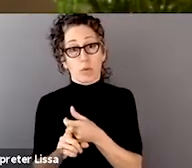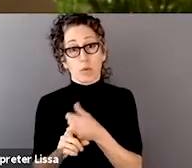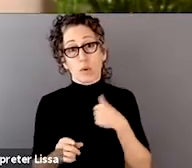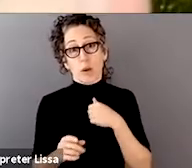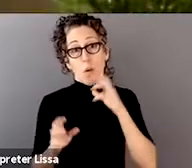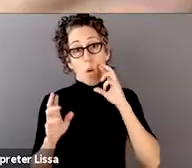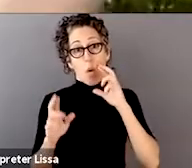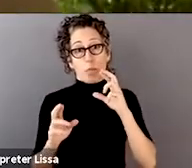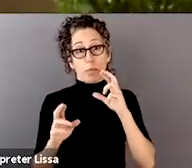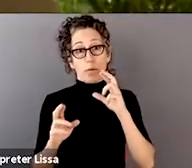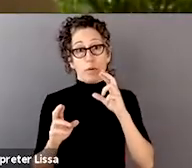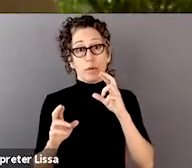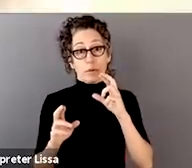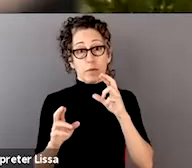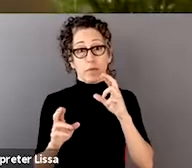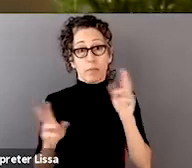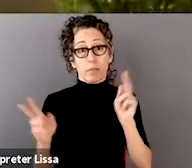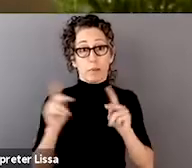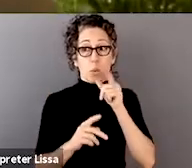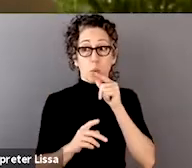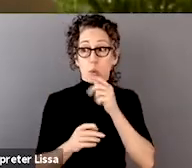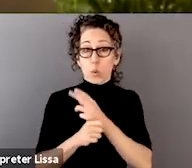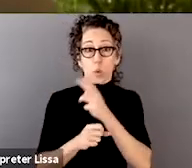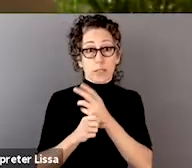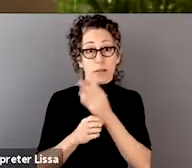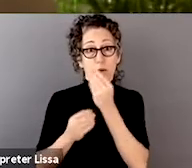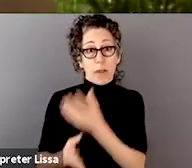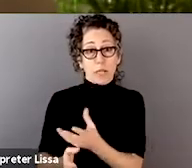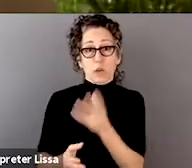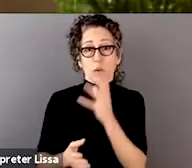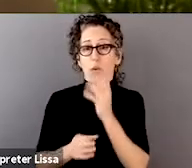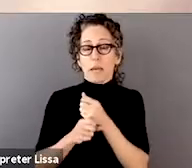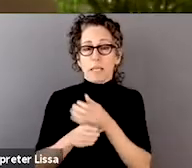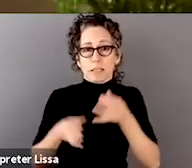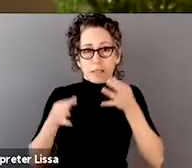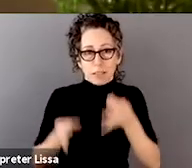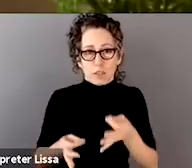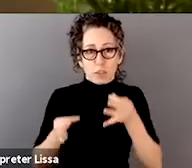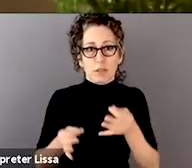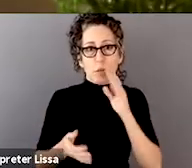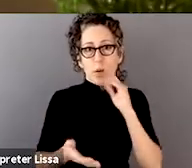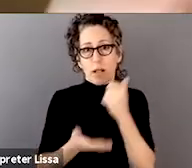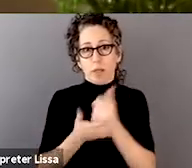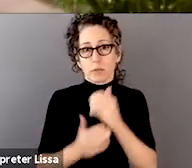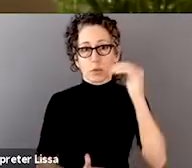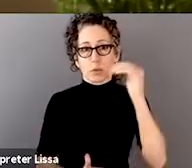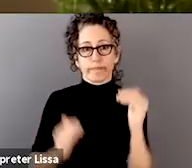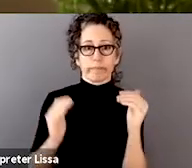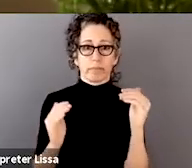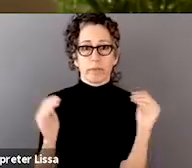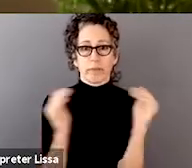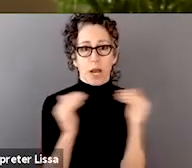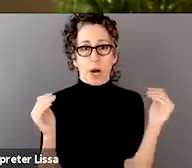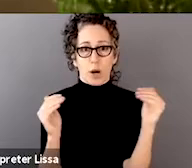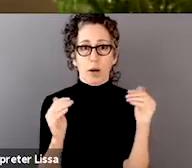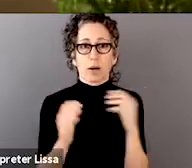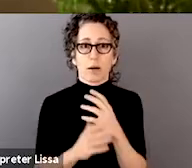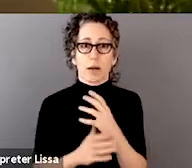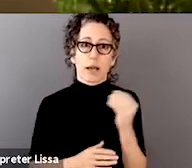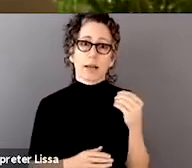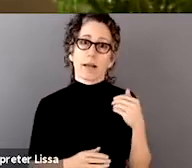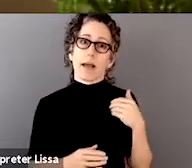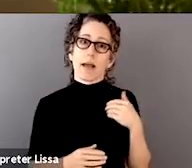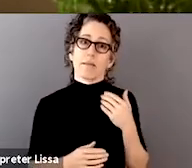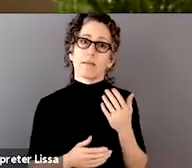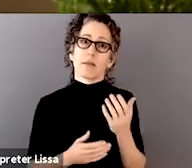that are being made through these models and which affect individuals in the society are also fair, and there is some notion of equity